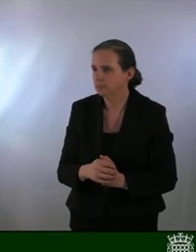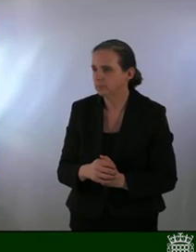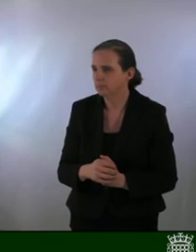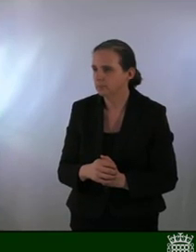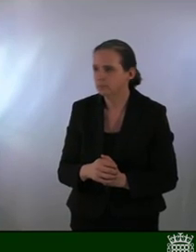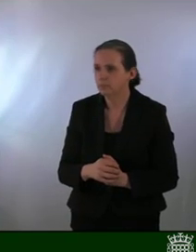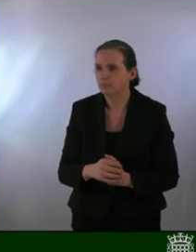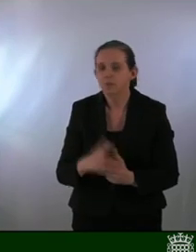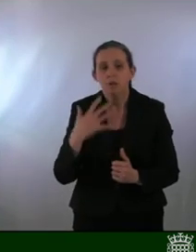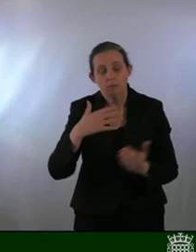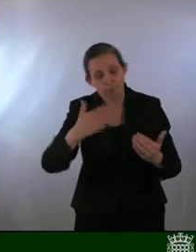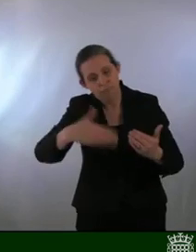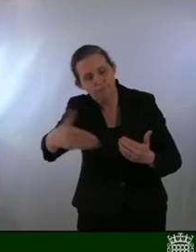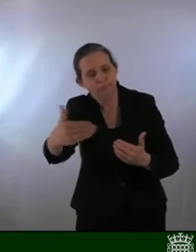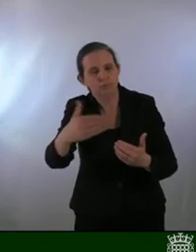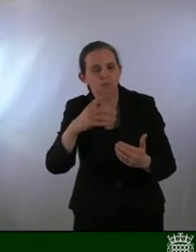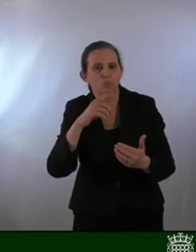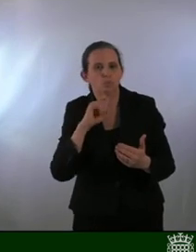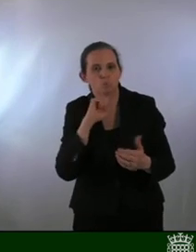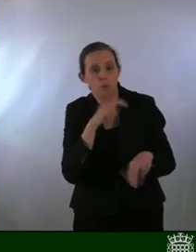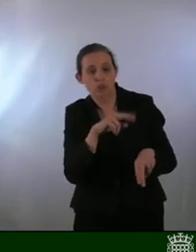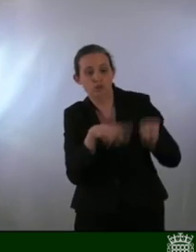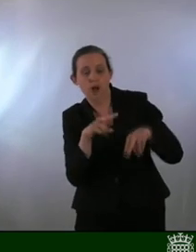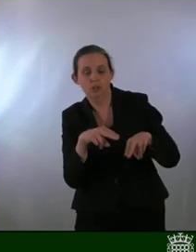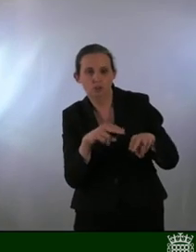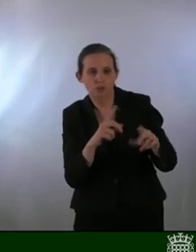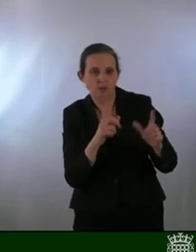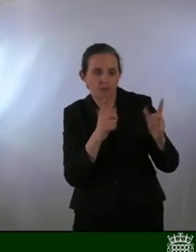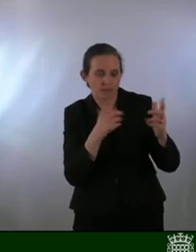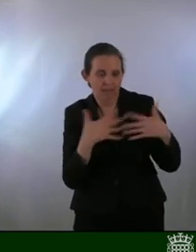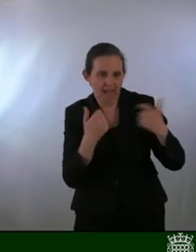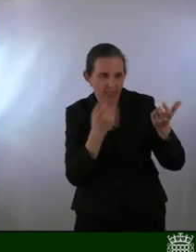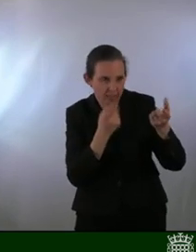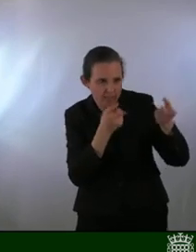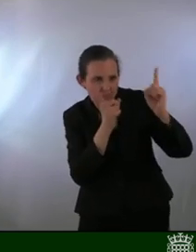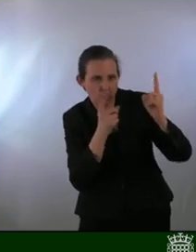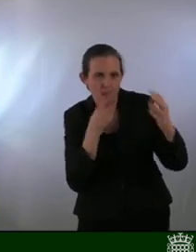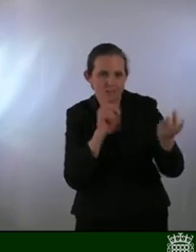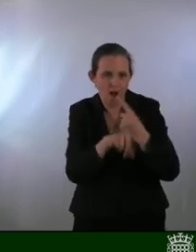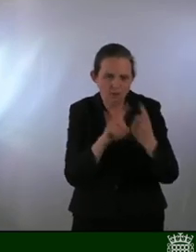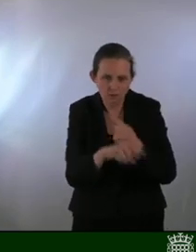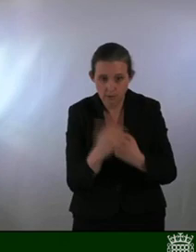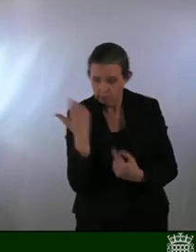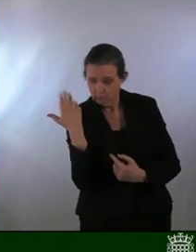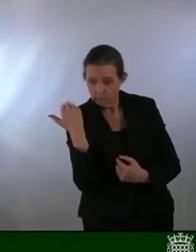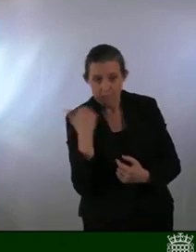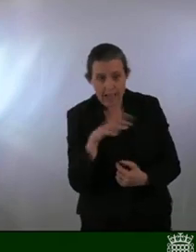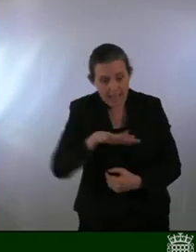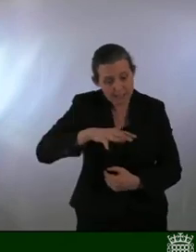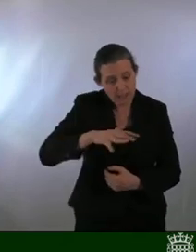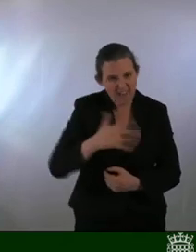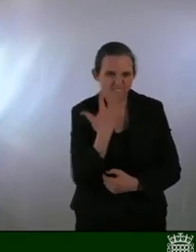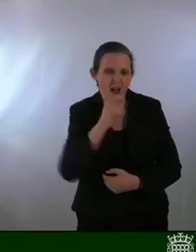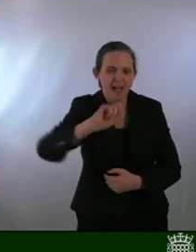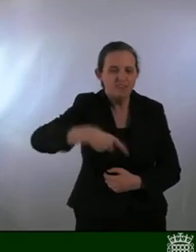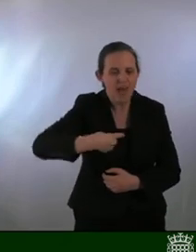answers he gives today. At the beginning of the crisis, there were only estimated 5,000 ventilators in the NHS. Can he tell us exactly how many